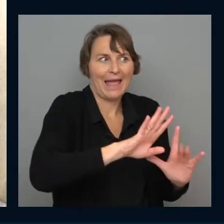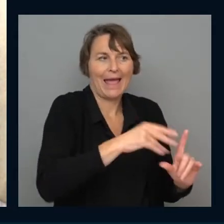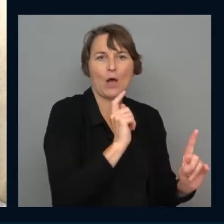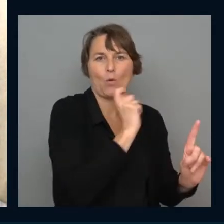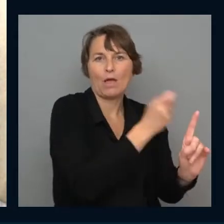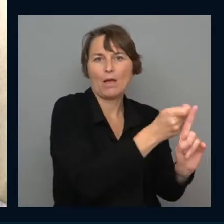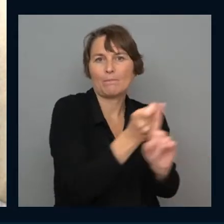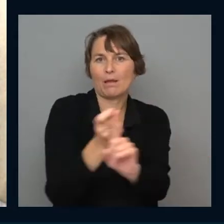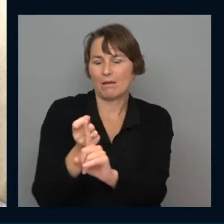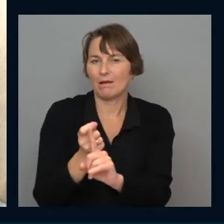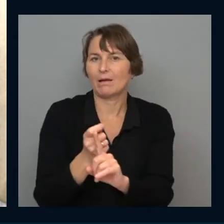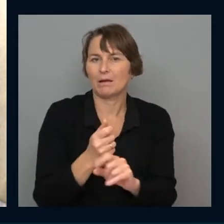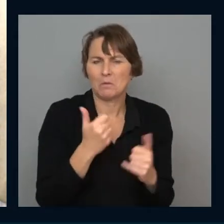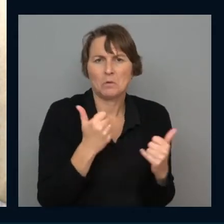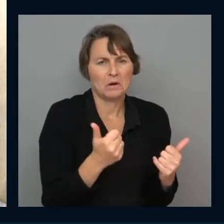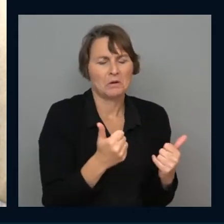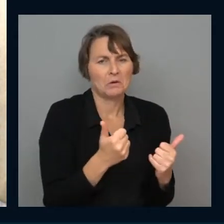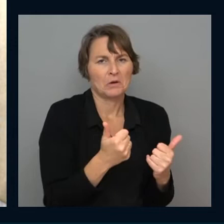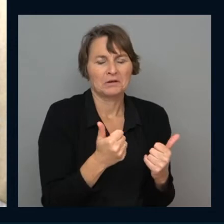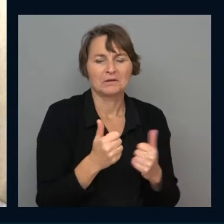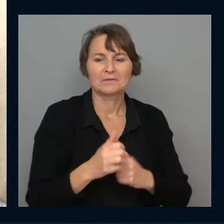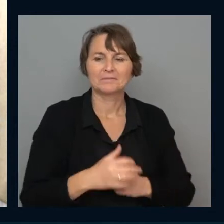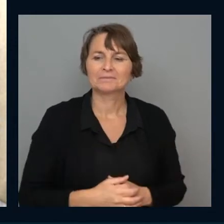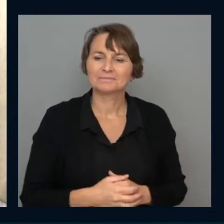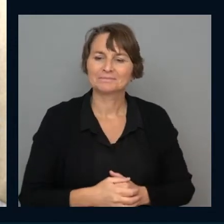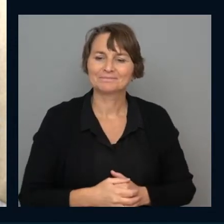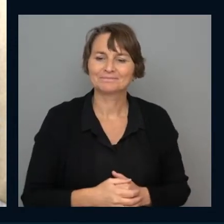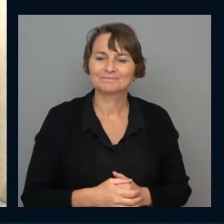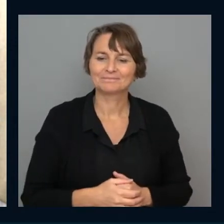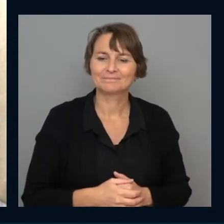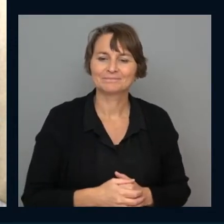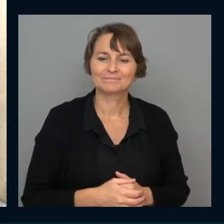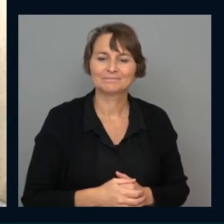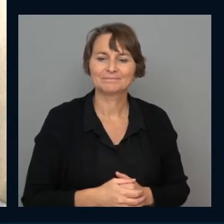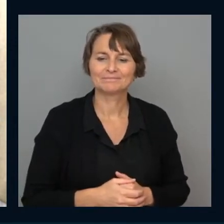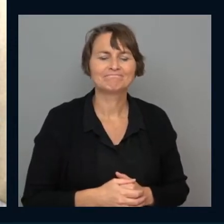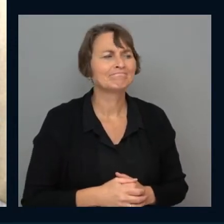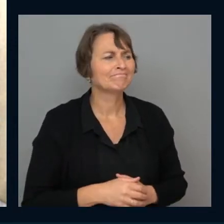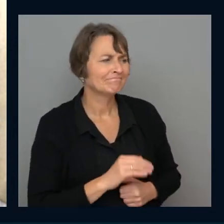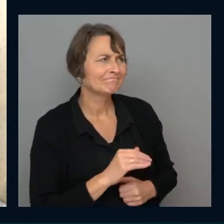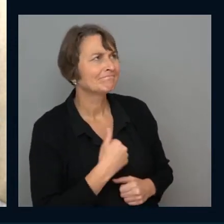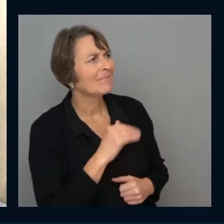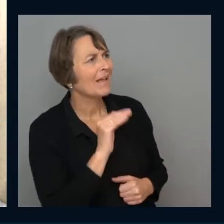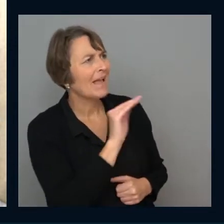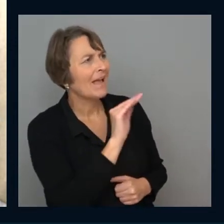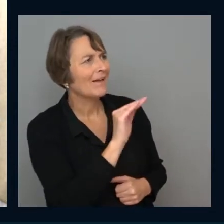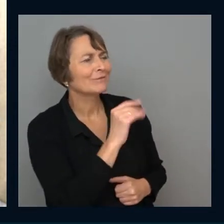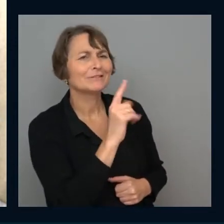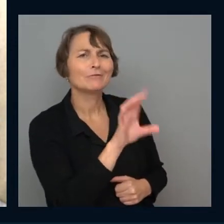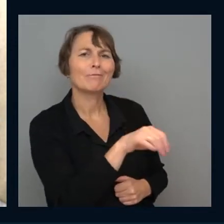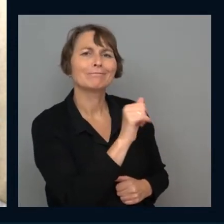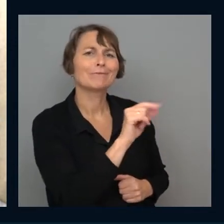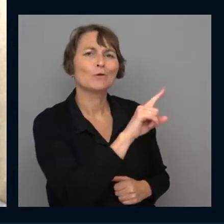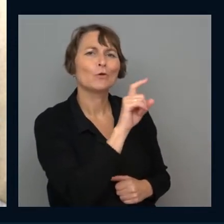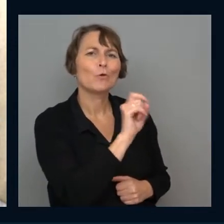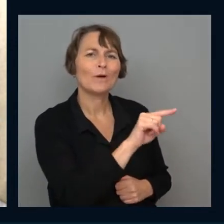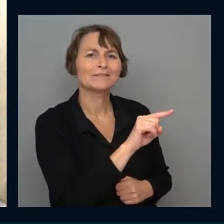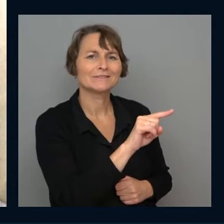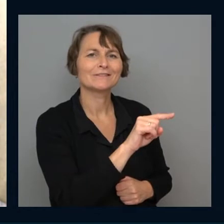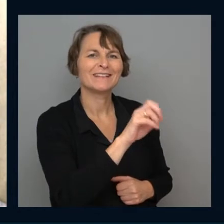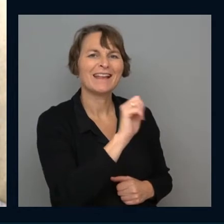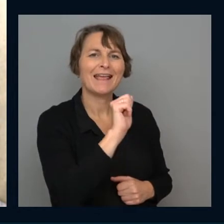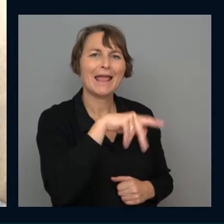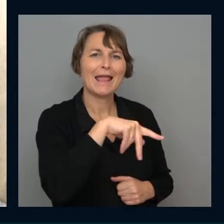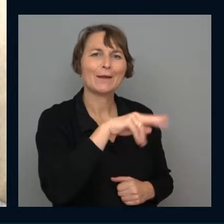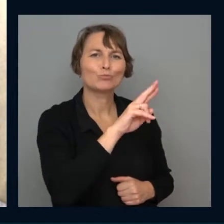Yep. Yeah, so I have also another question or statement for you then, Abel. Okay. So